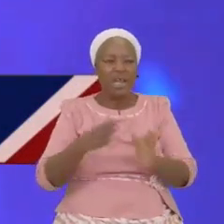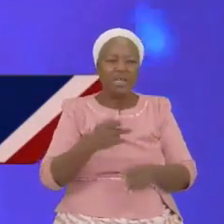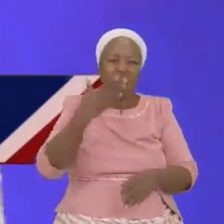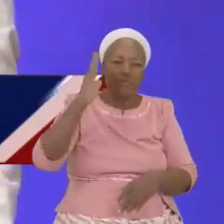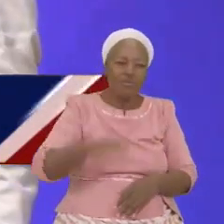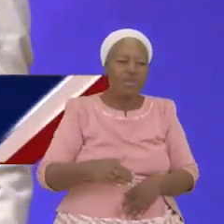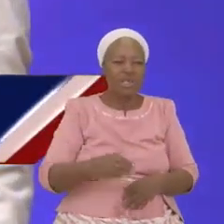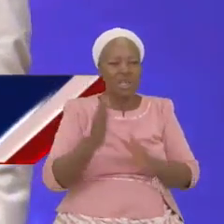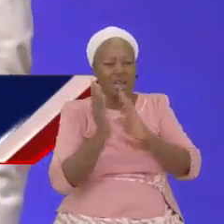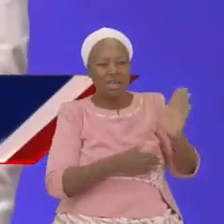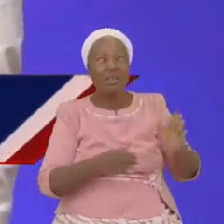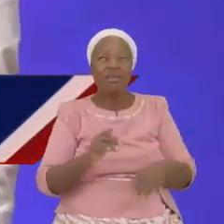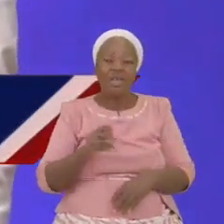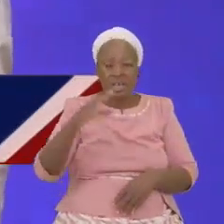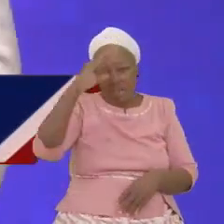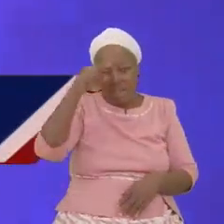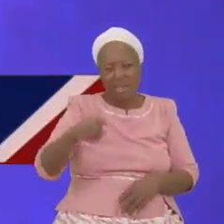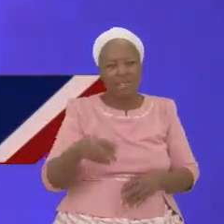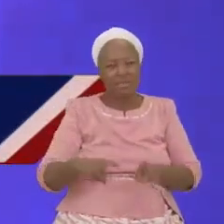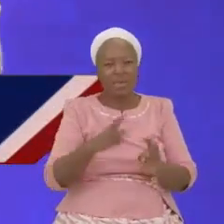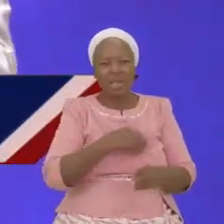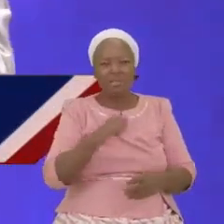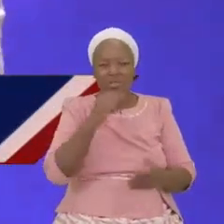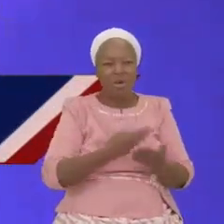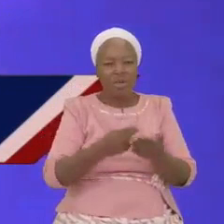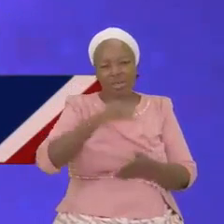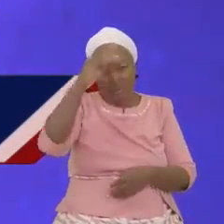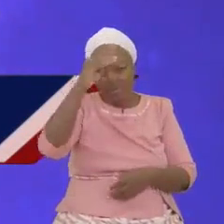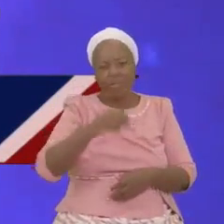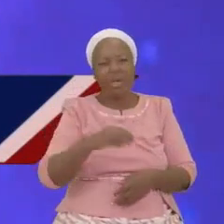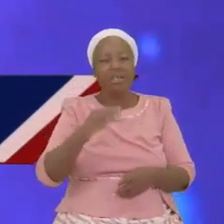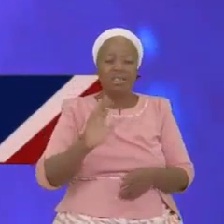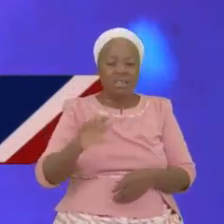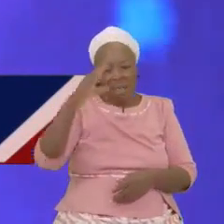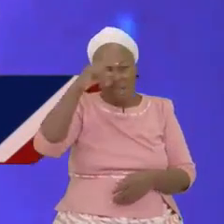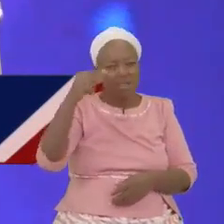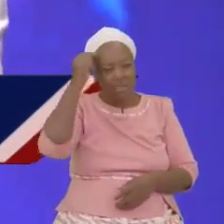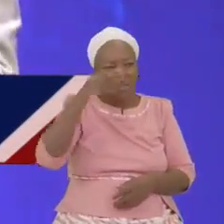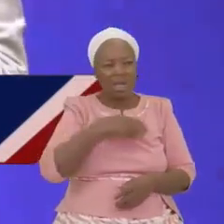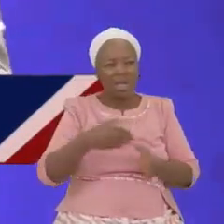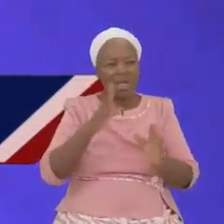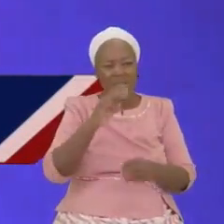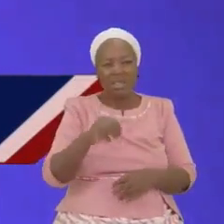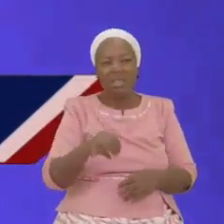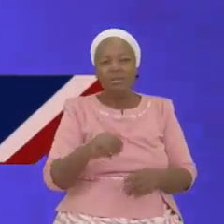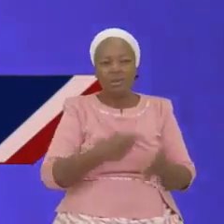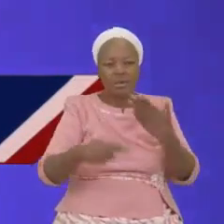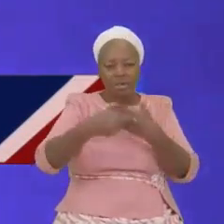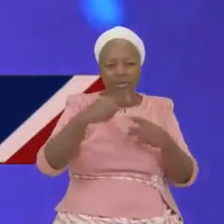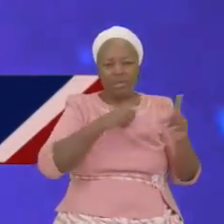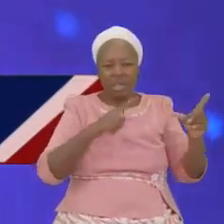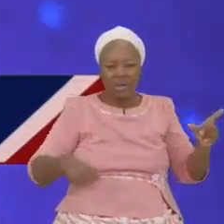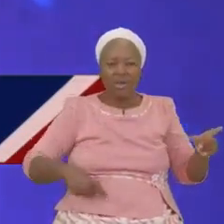way, and the righteous man his thoughts, and let him return unto the Lord, and he